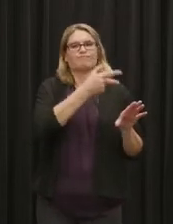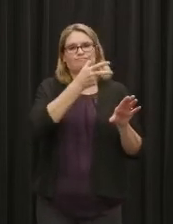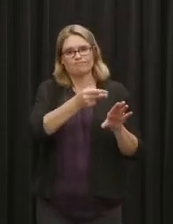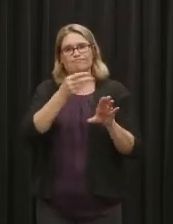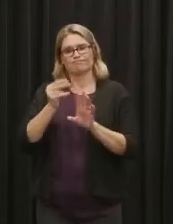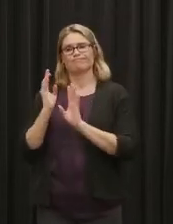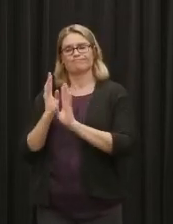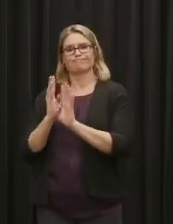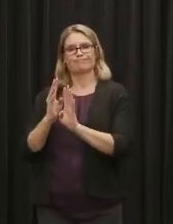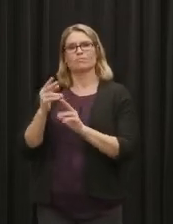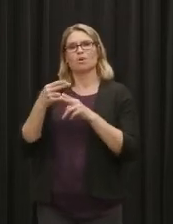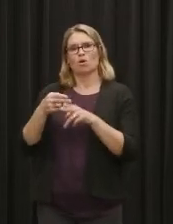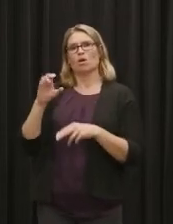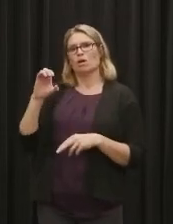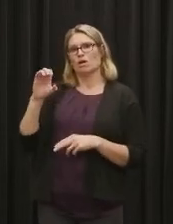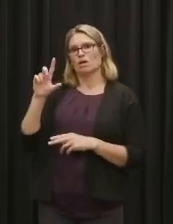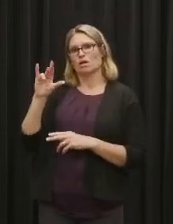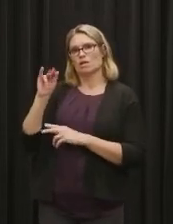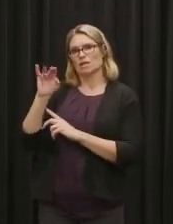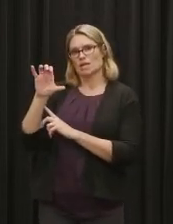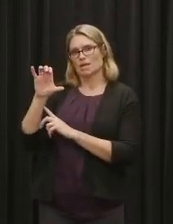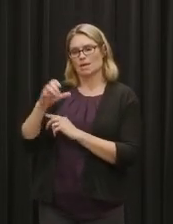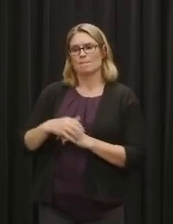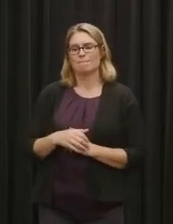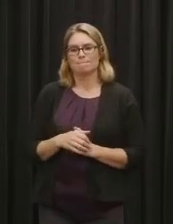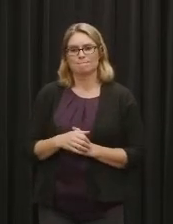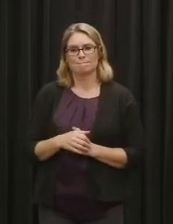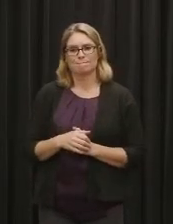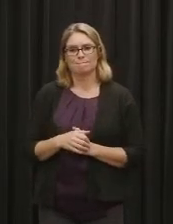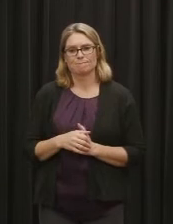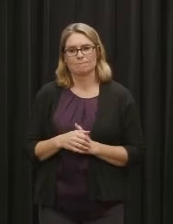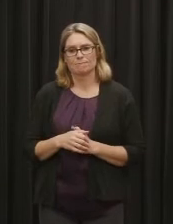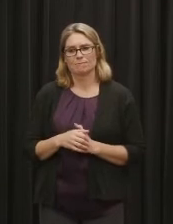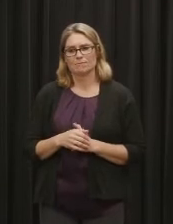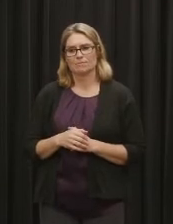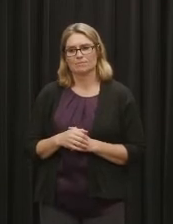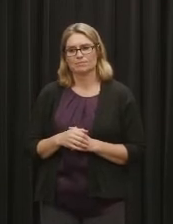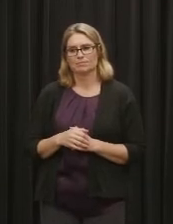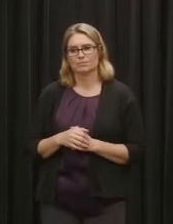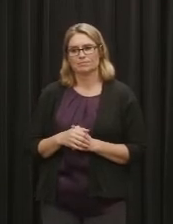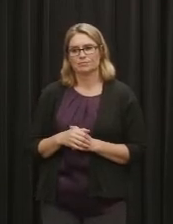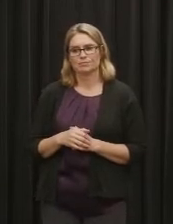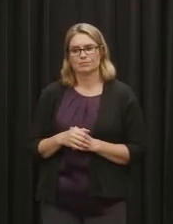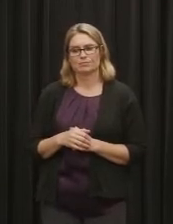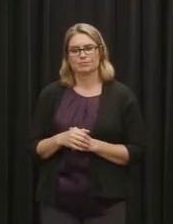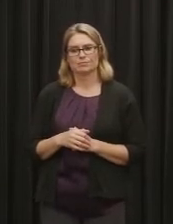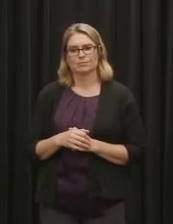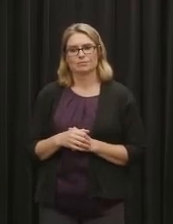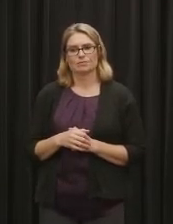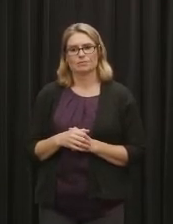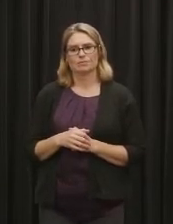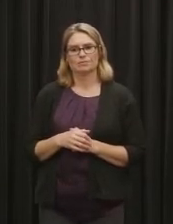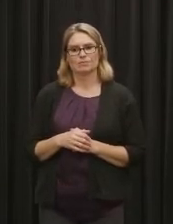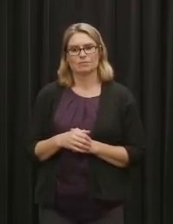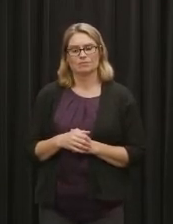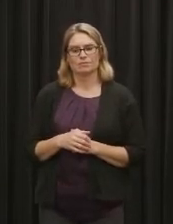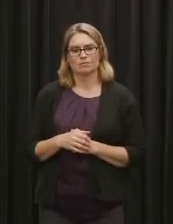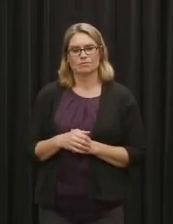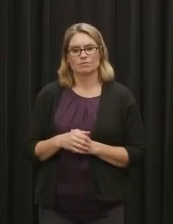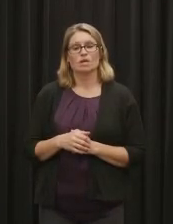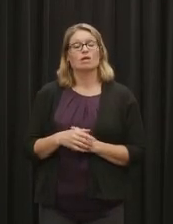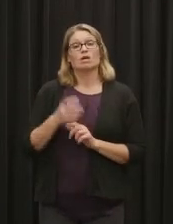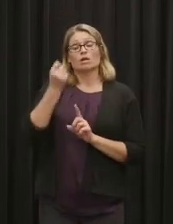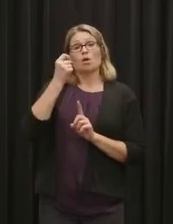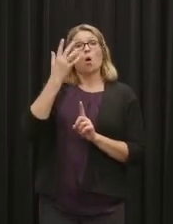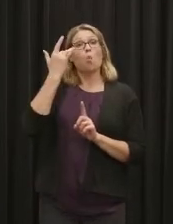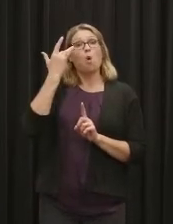is, again, something that is driven by the nature of the vaccine itself and